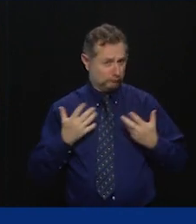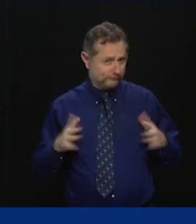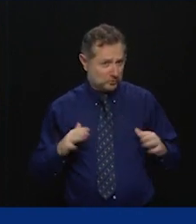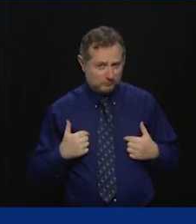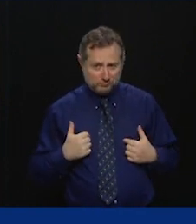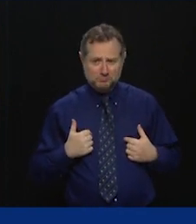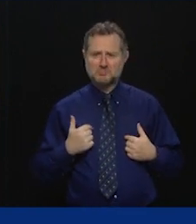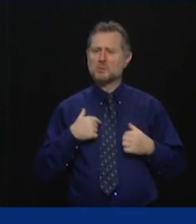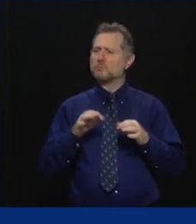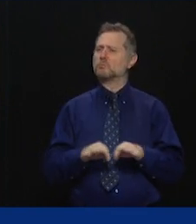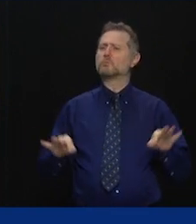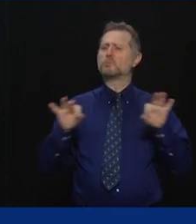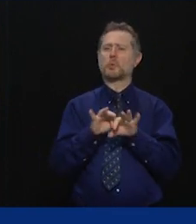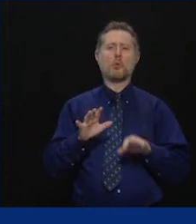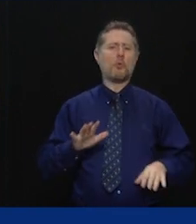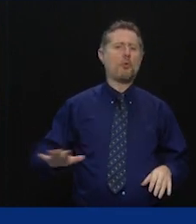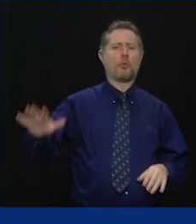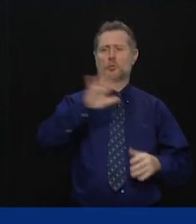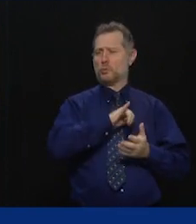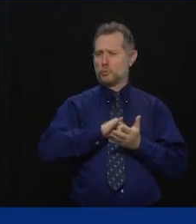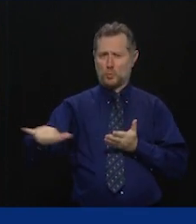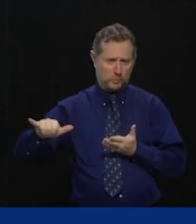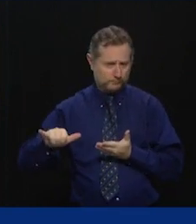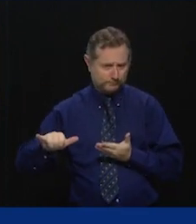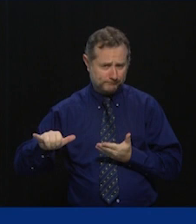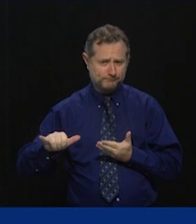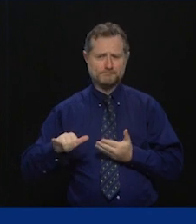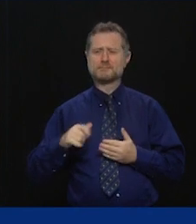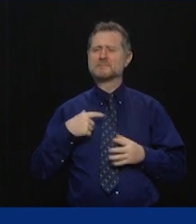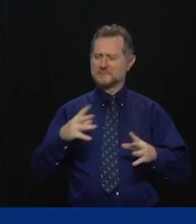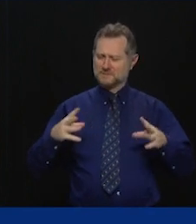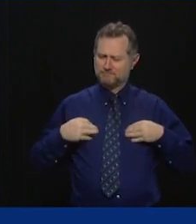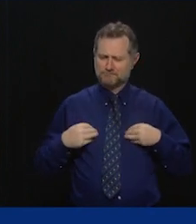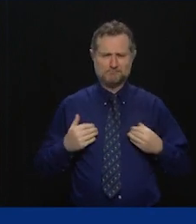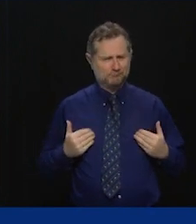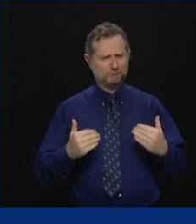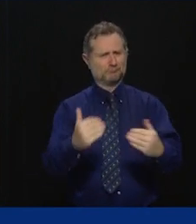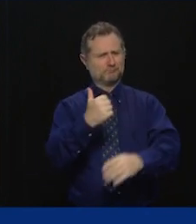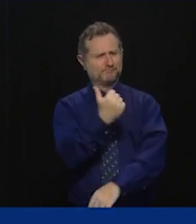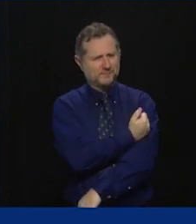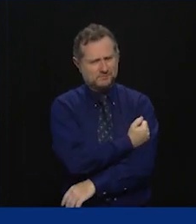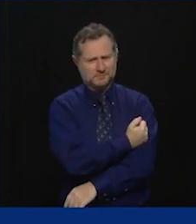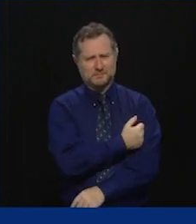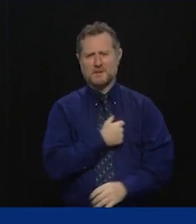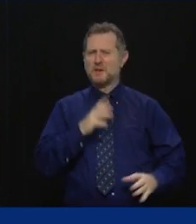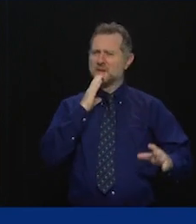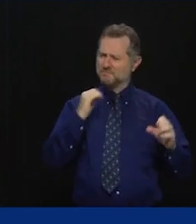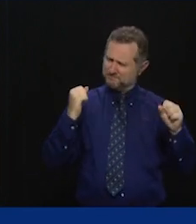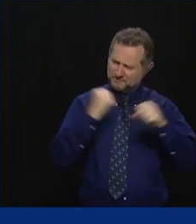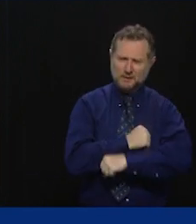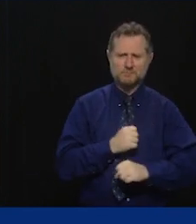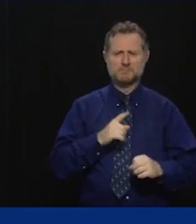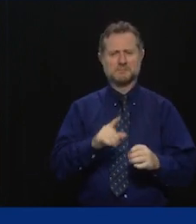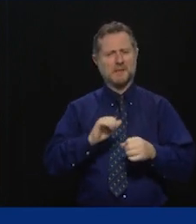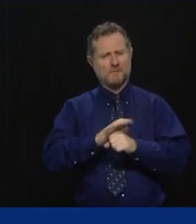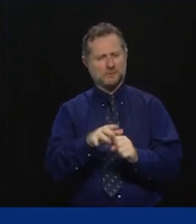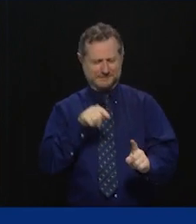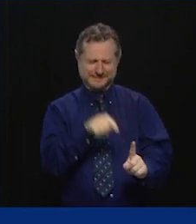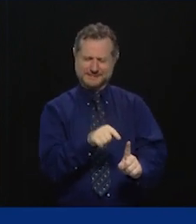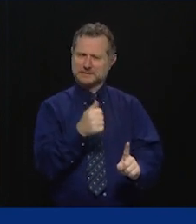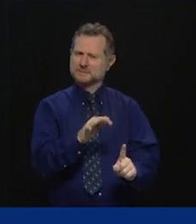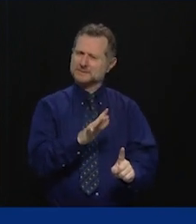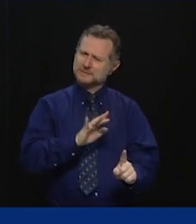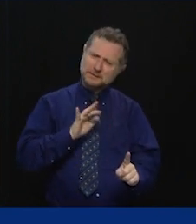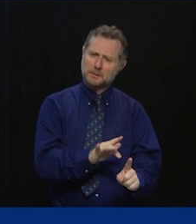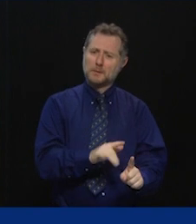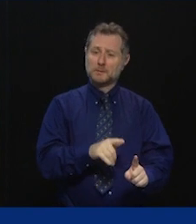that all of New York gets vaccinated in this fight against COVID-19. Together,